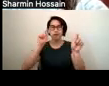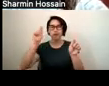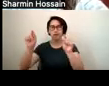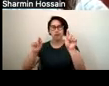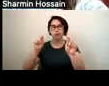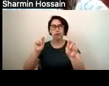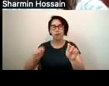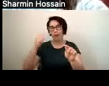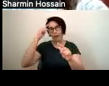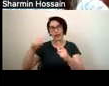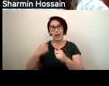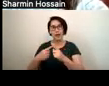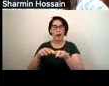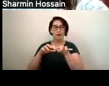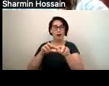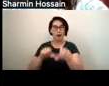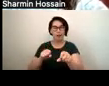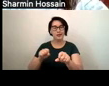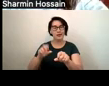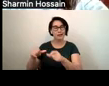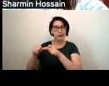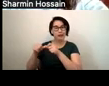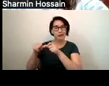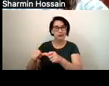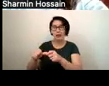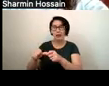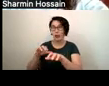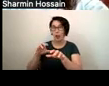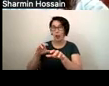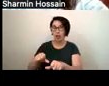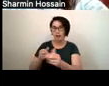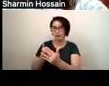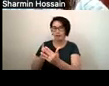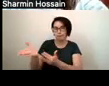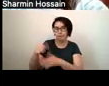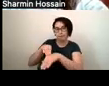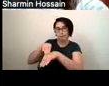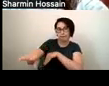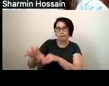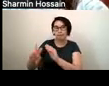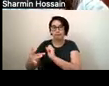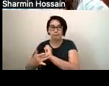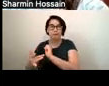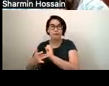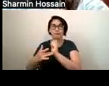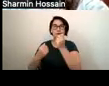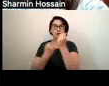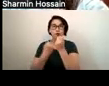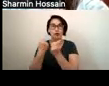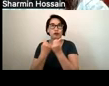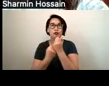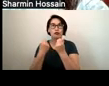colonization embedded within the technologies, structures, and ways of thinking we use every day.